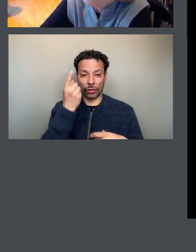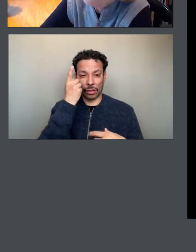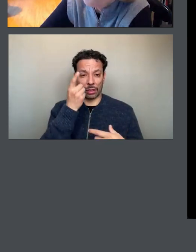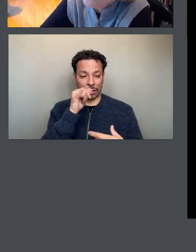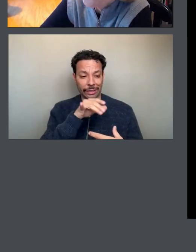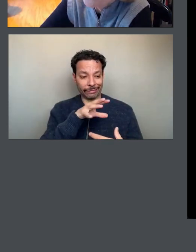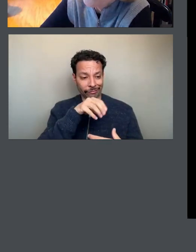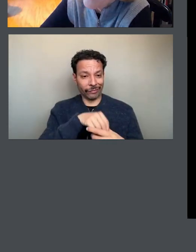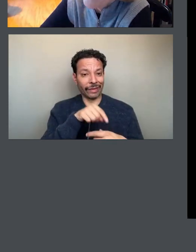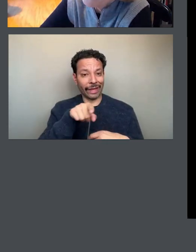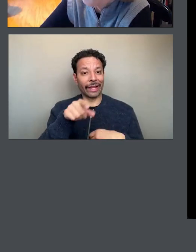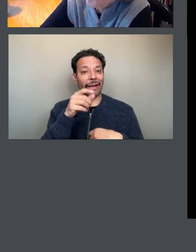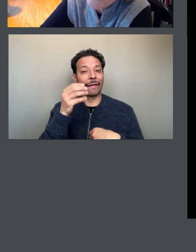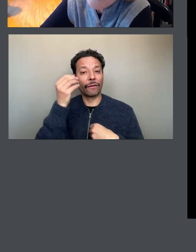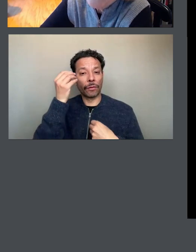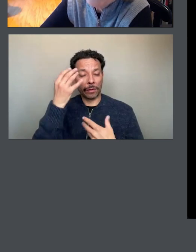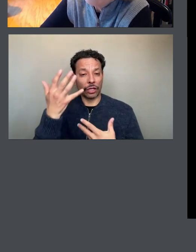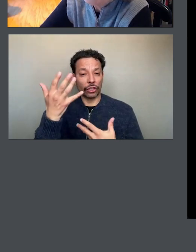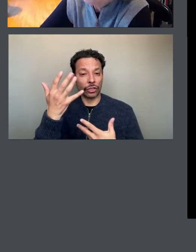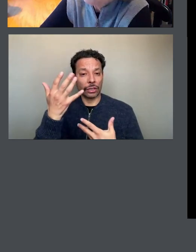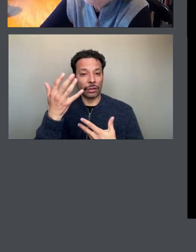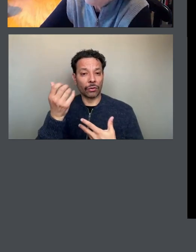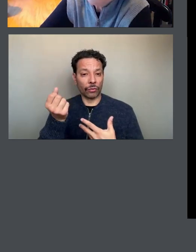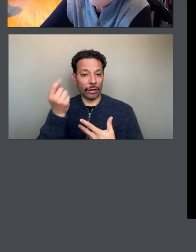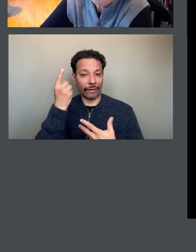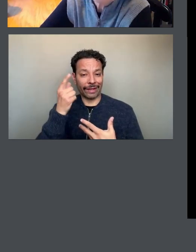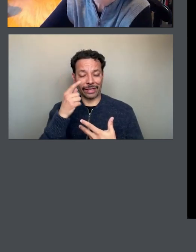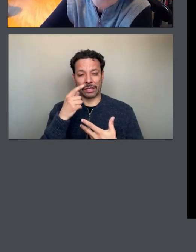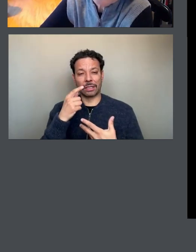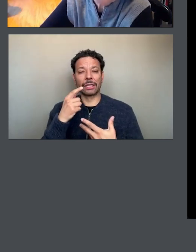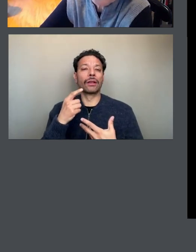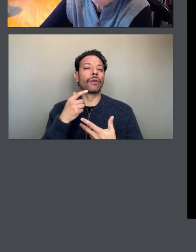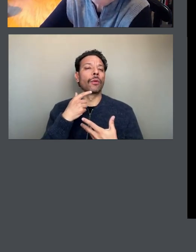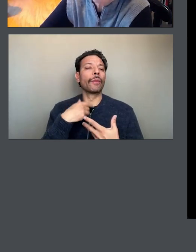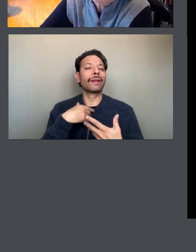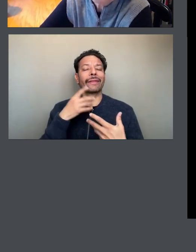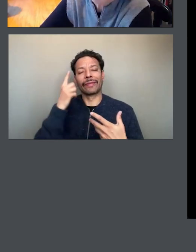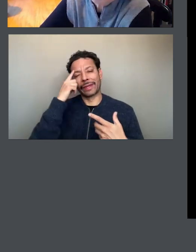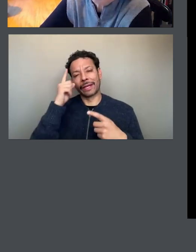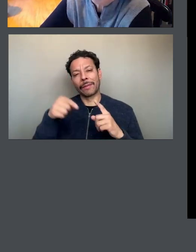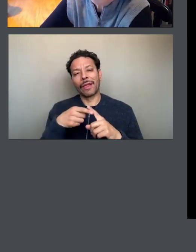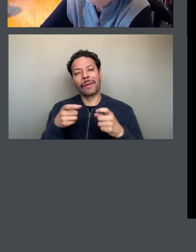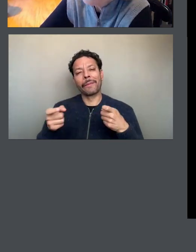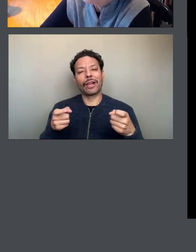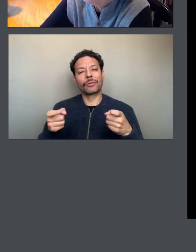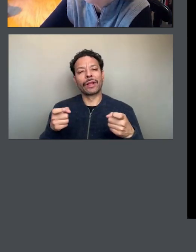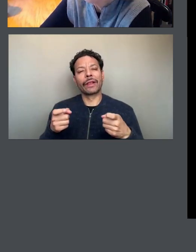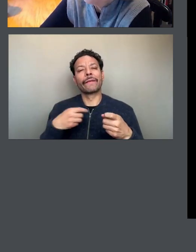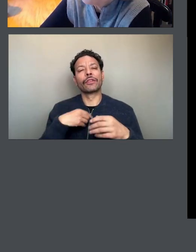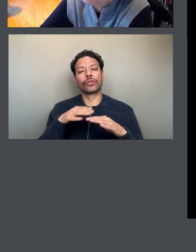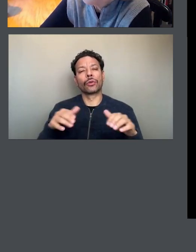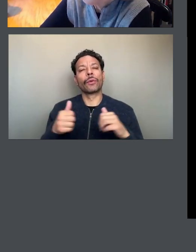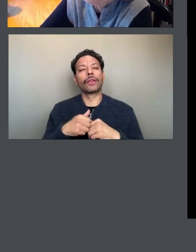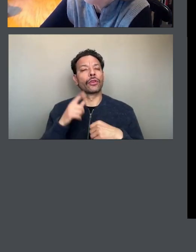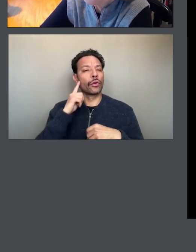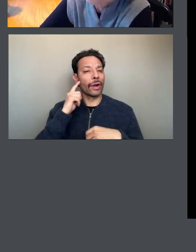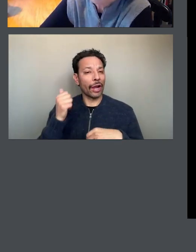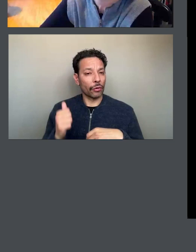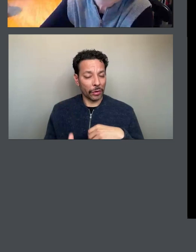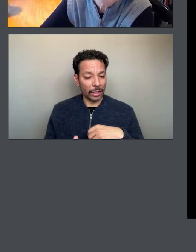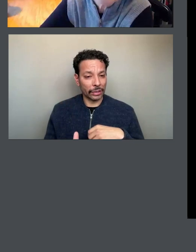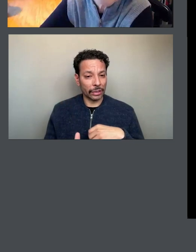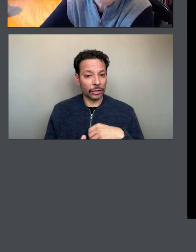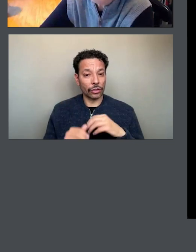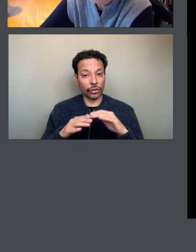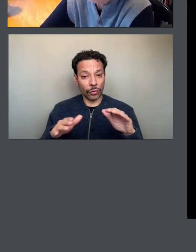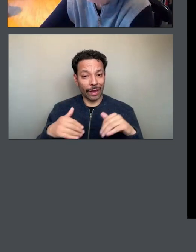this information as we think about the management of children with unilateral hearing loss. So do children